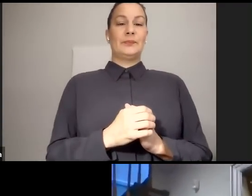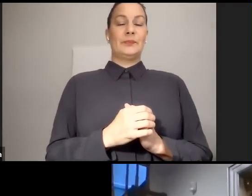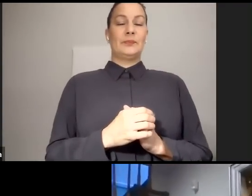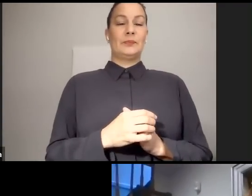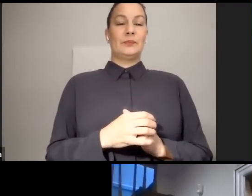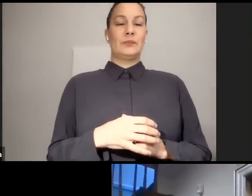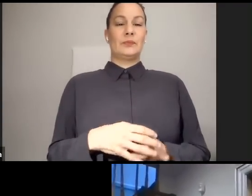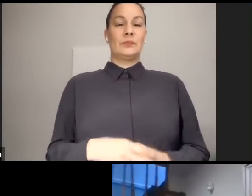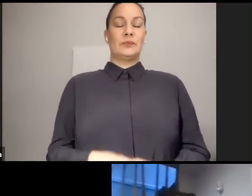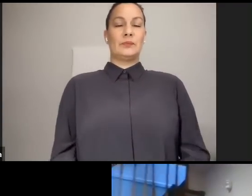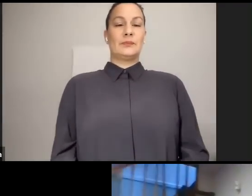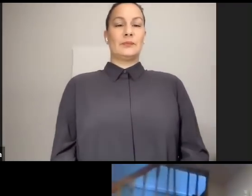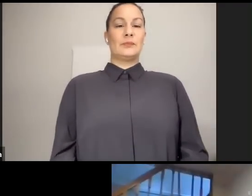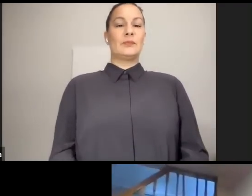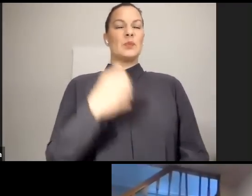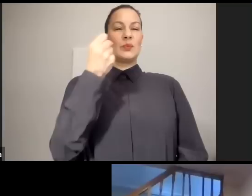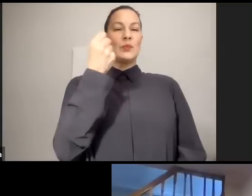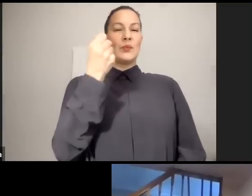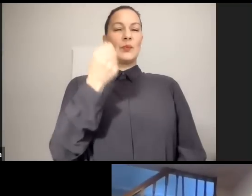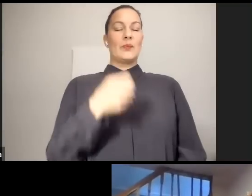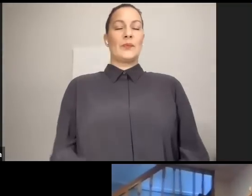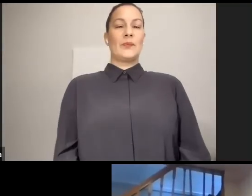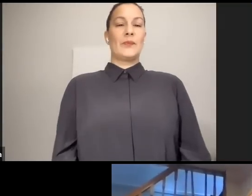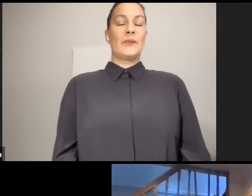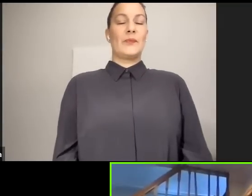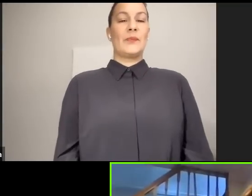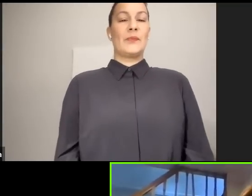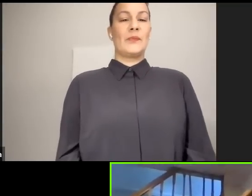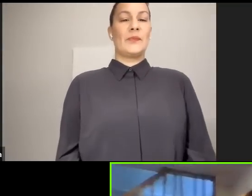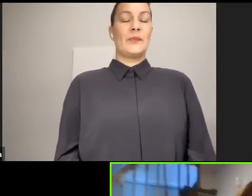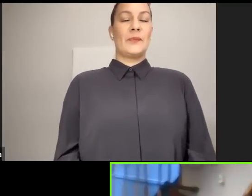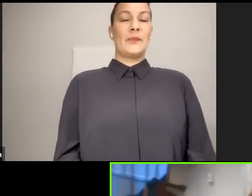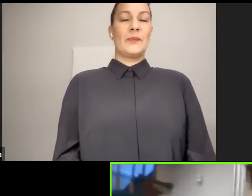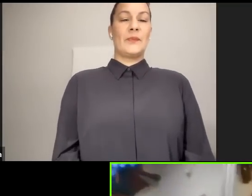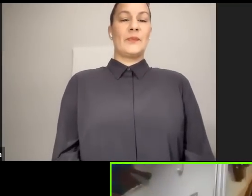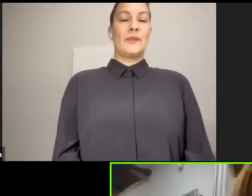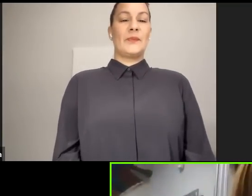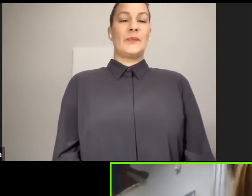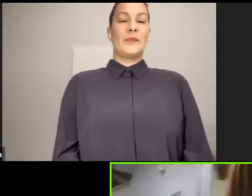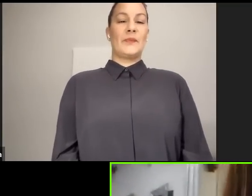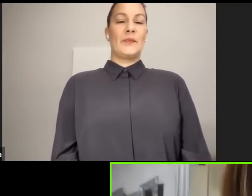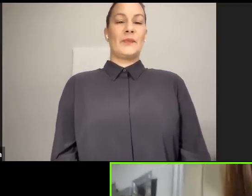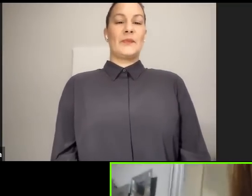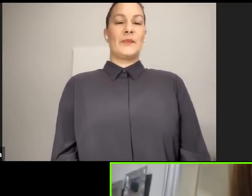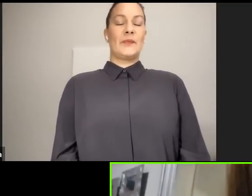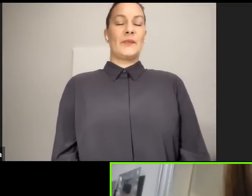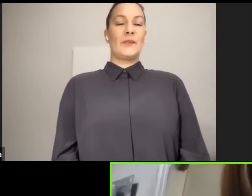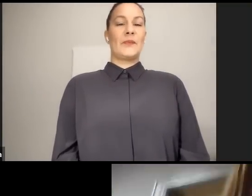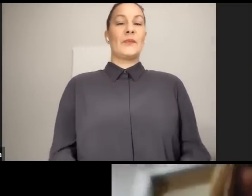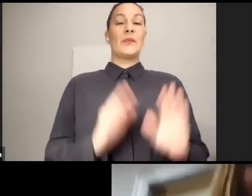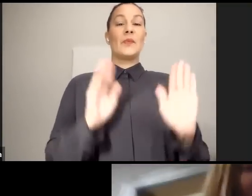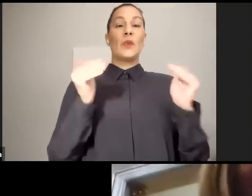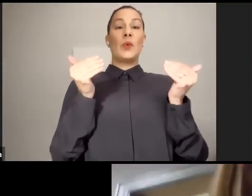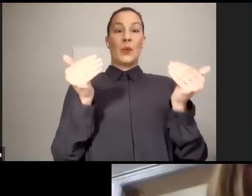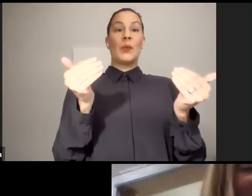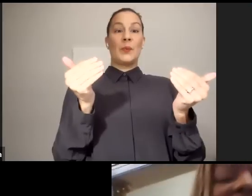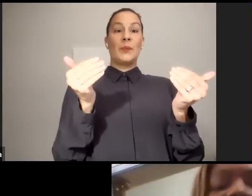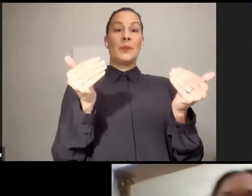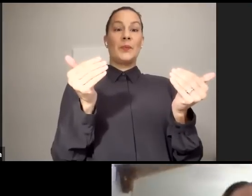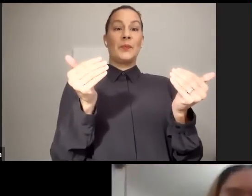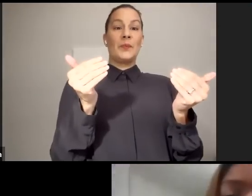Give us just a moment. We'll get everything back on track. There we go. Go ahead, Giselle.